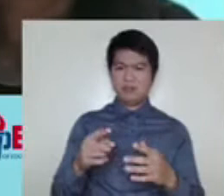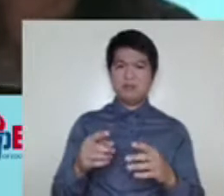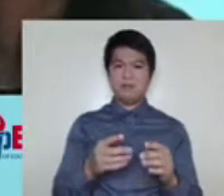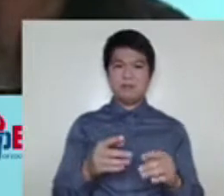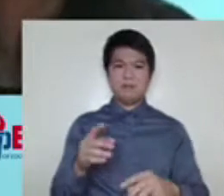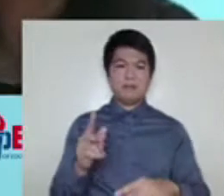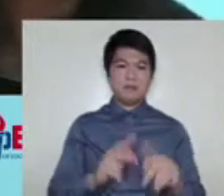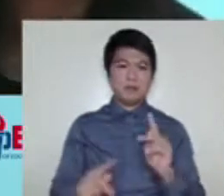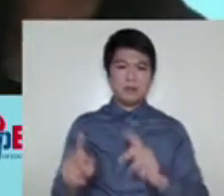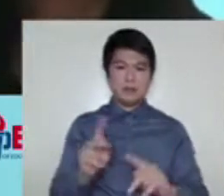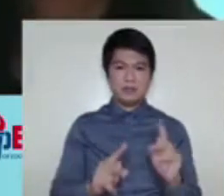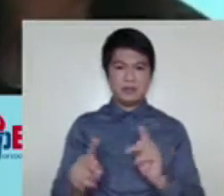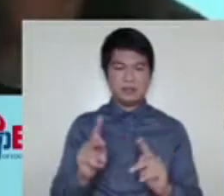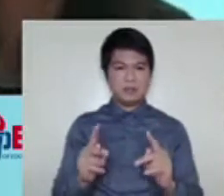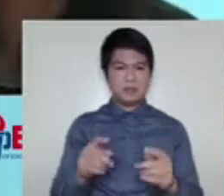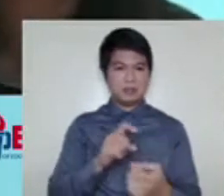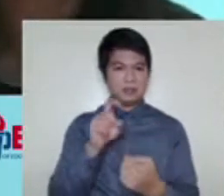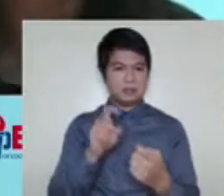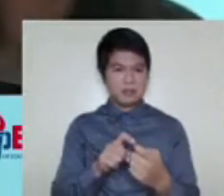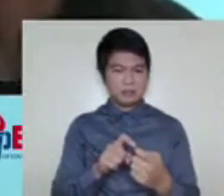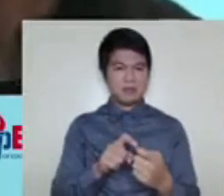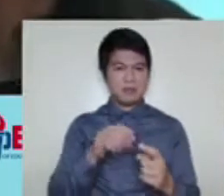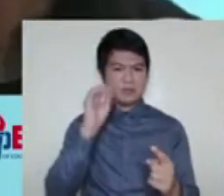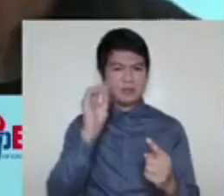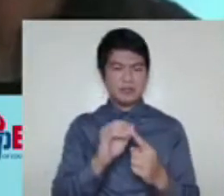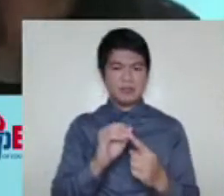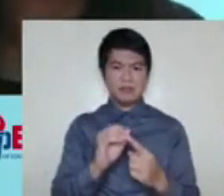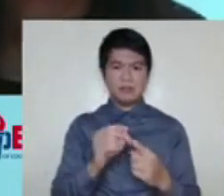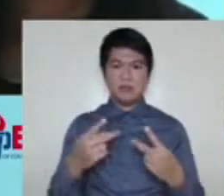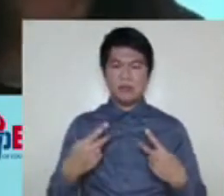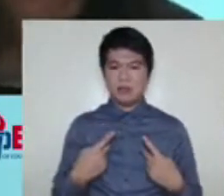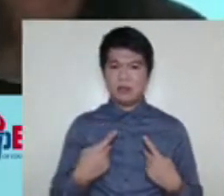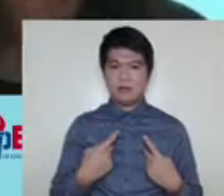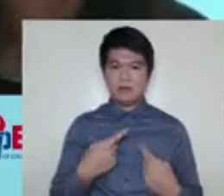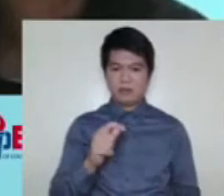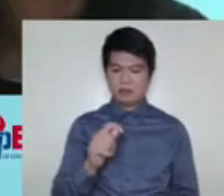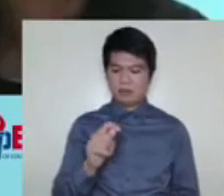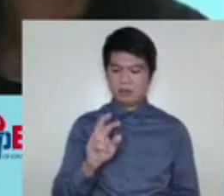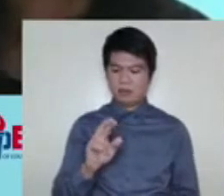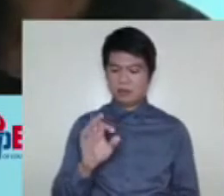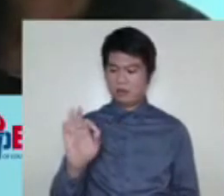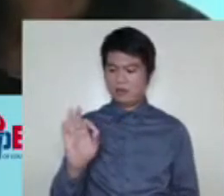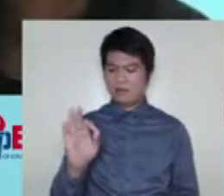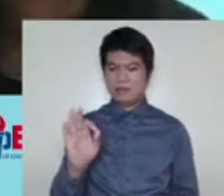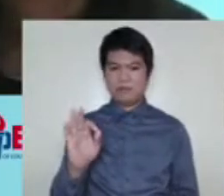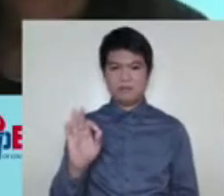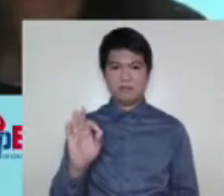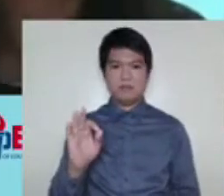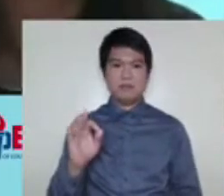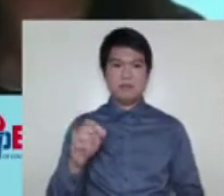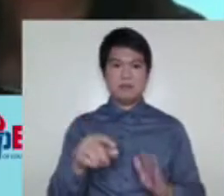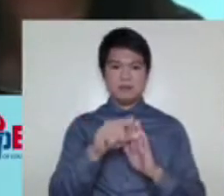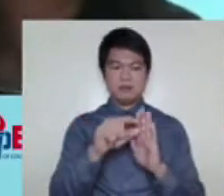for this particular objective. We have provided the Trf Rubric. So it's a